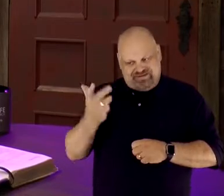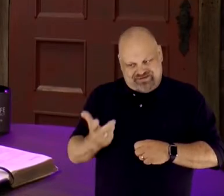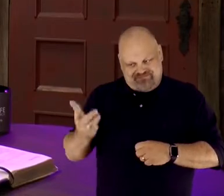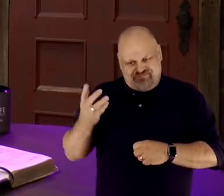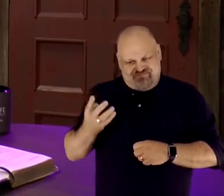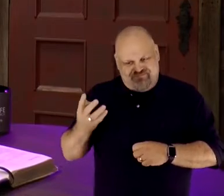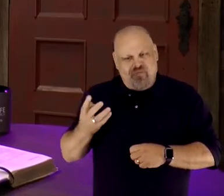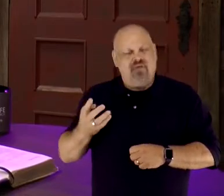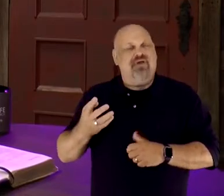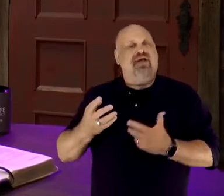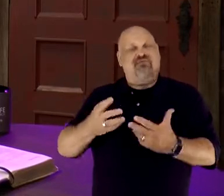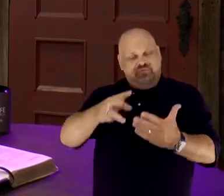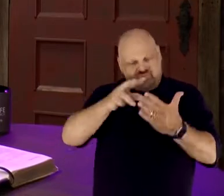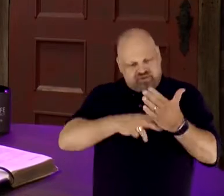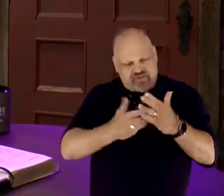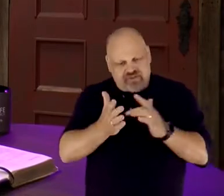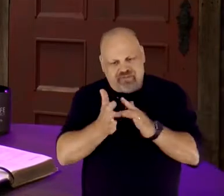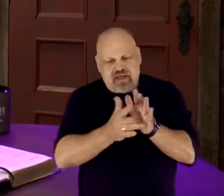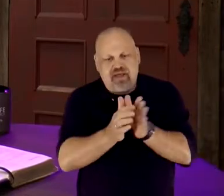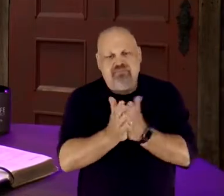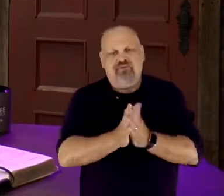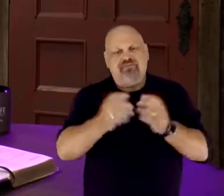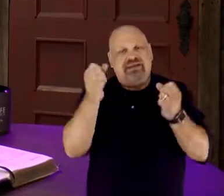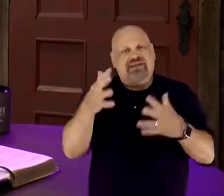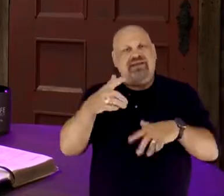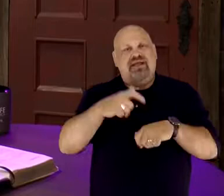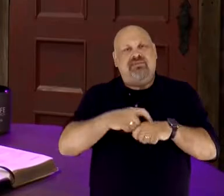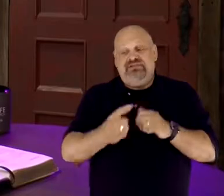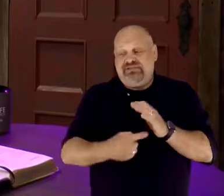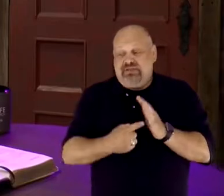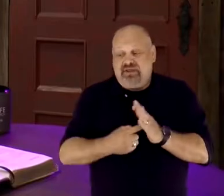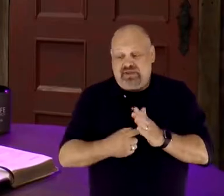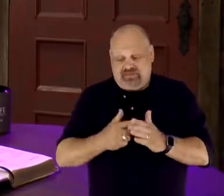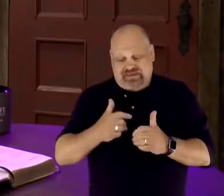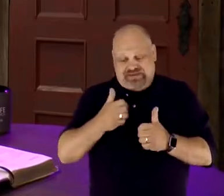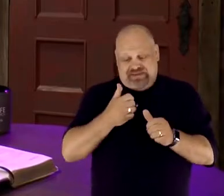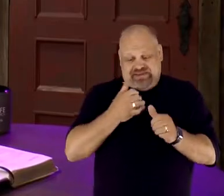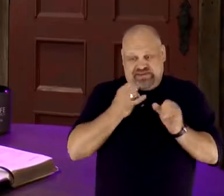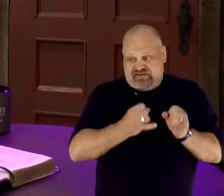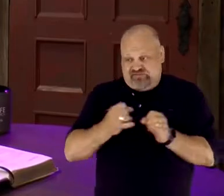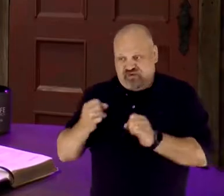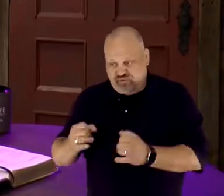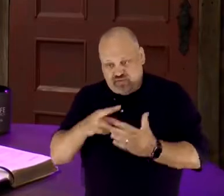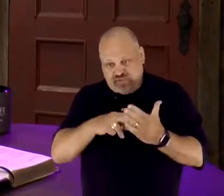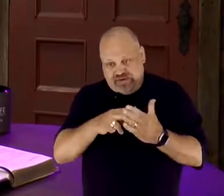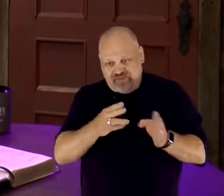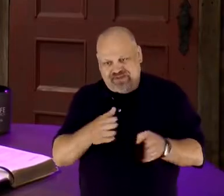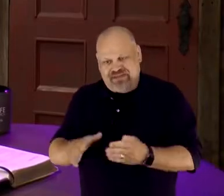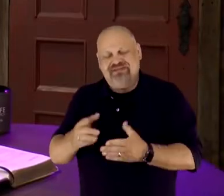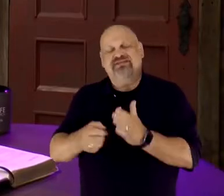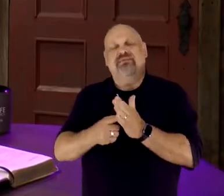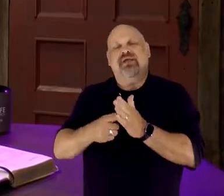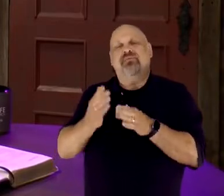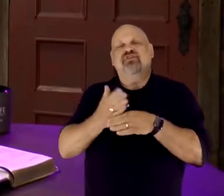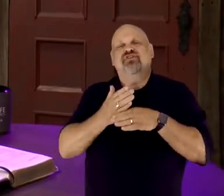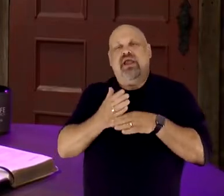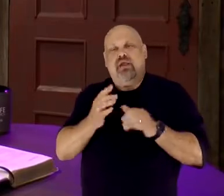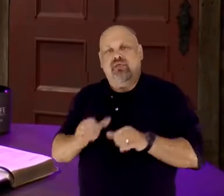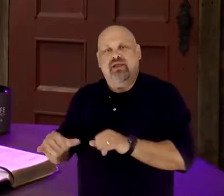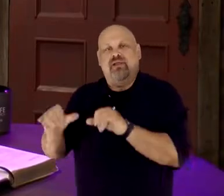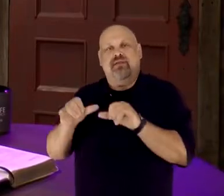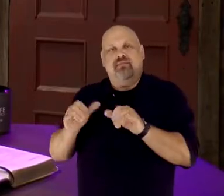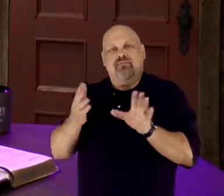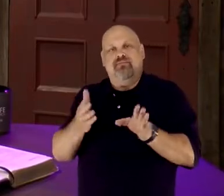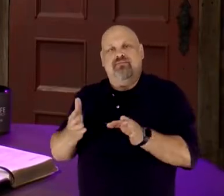sometimes on our own reading plans and sometimes sharing the same reading plan. I've studied the Bible most of my life, and I'm